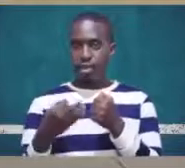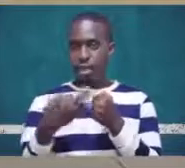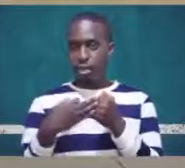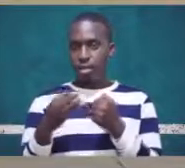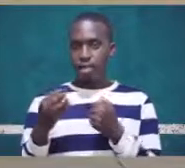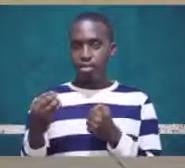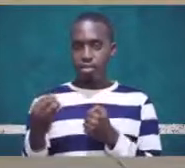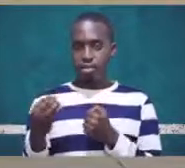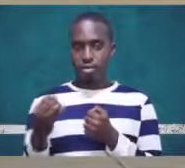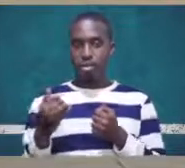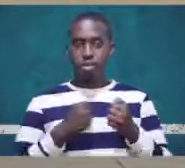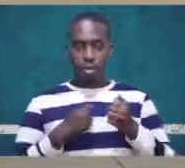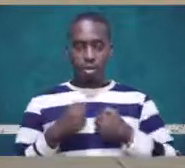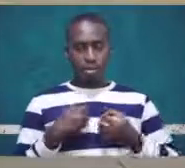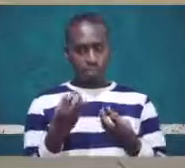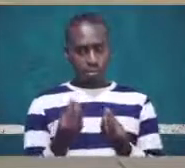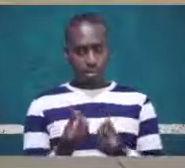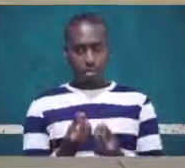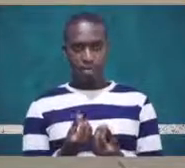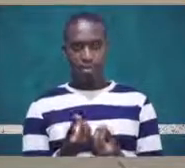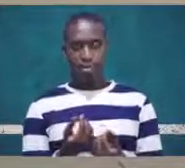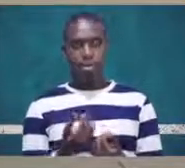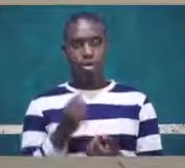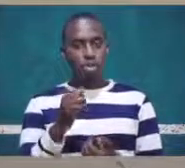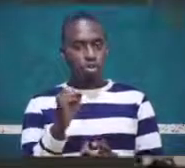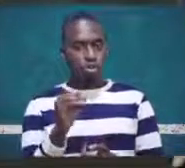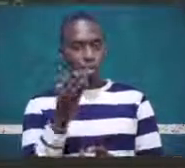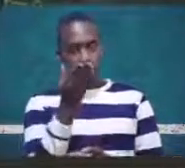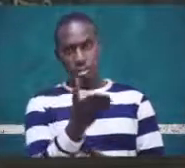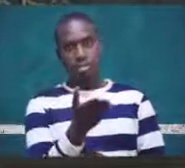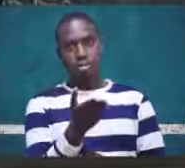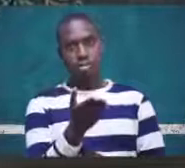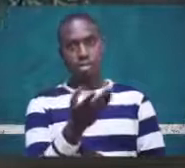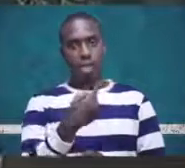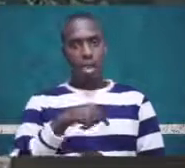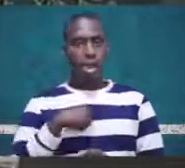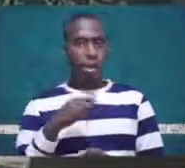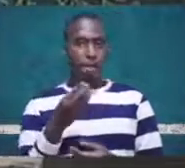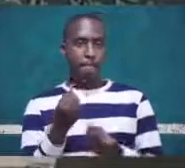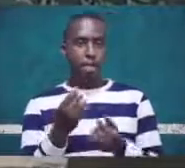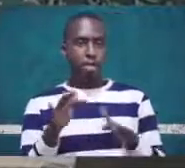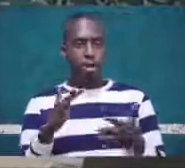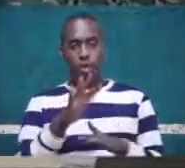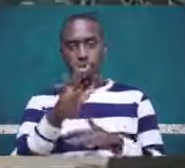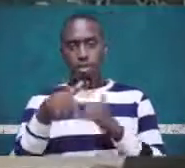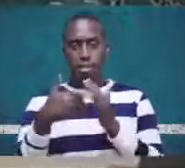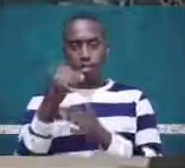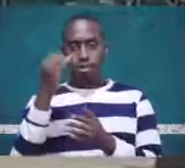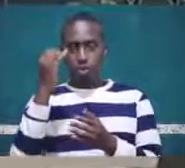586,800 Rwanda francs. So this is the money or the total